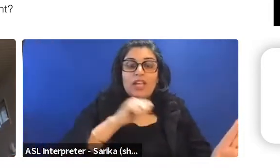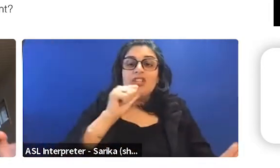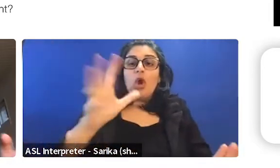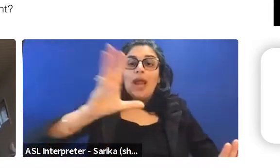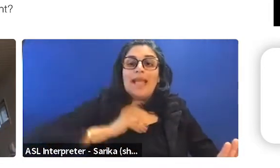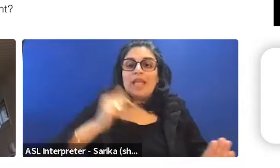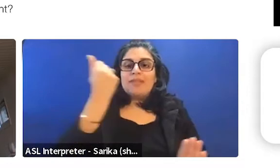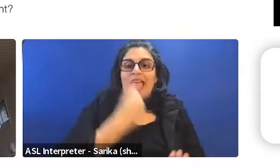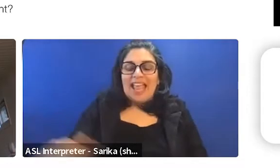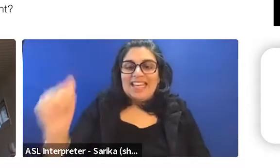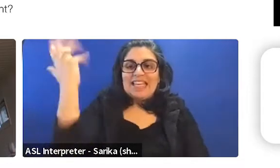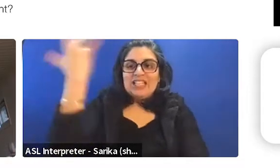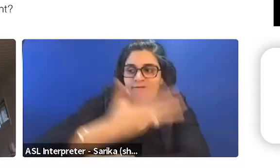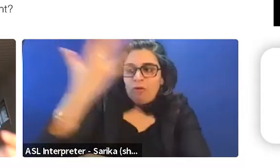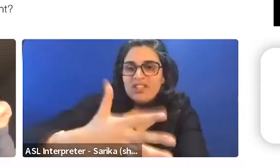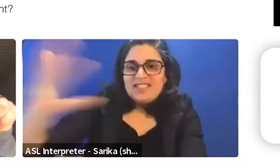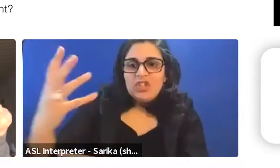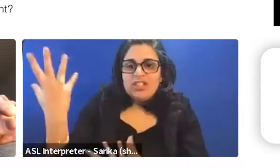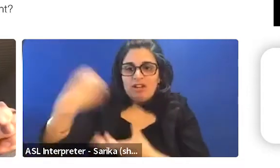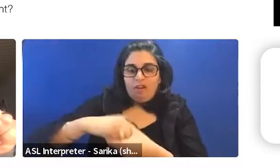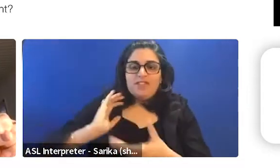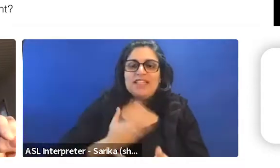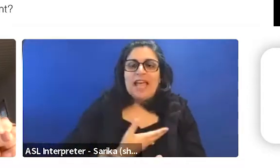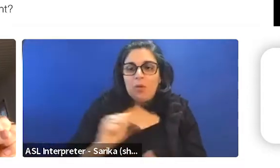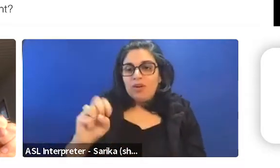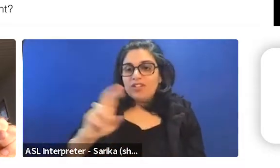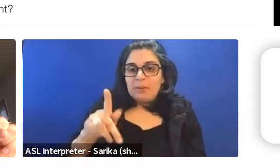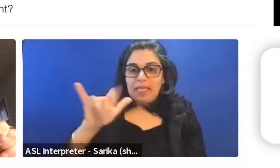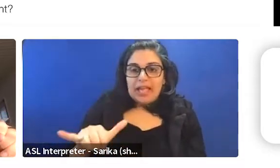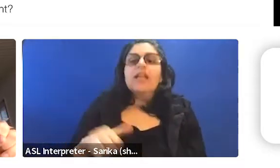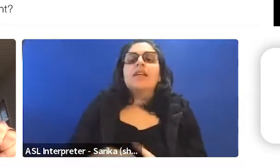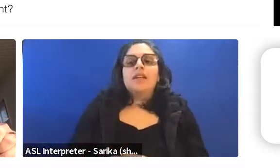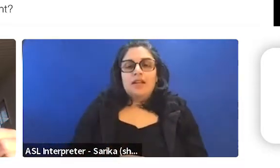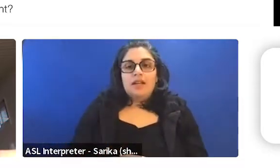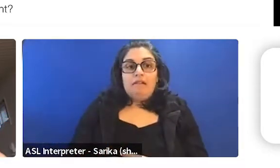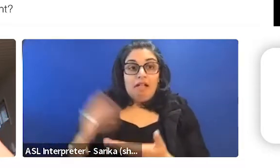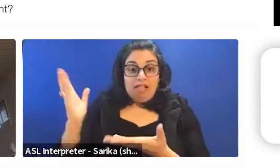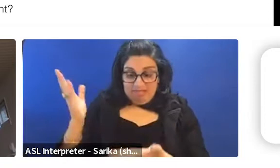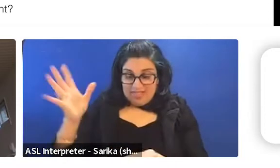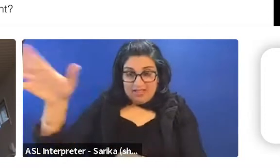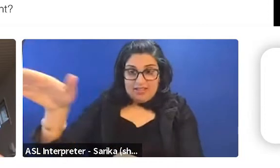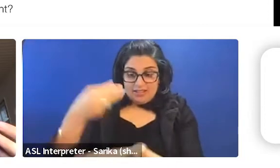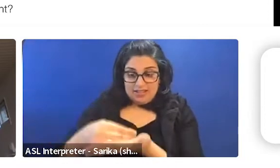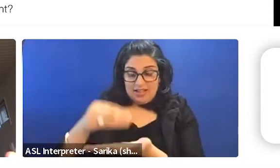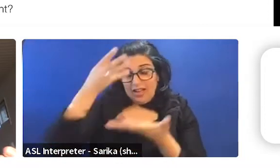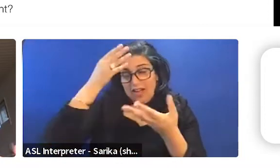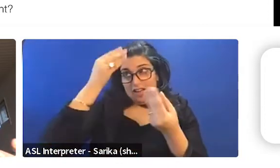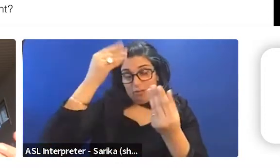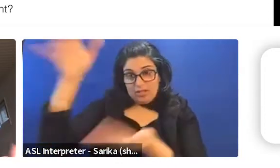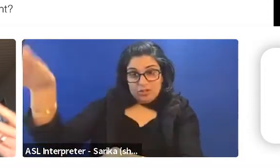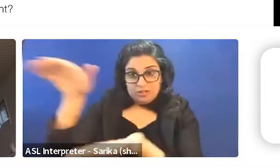any deforestation in our supply chains. And they can take research like this that we put on us to